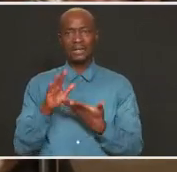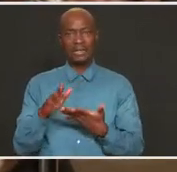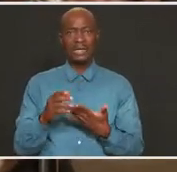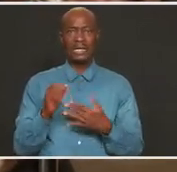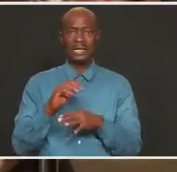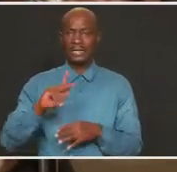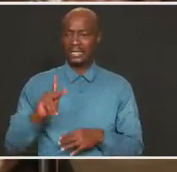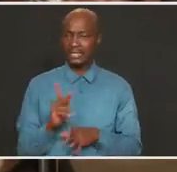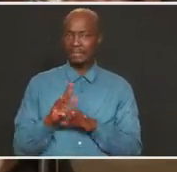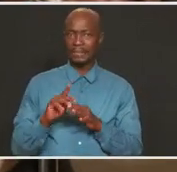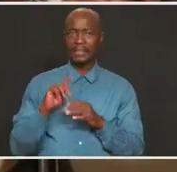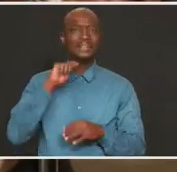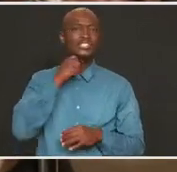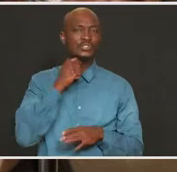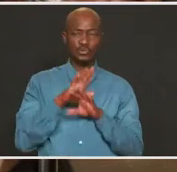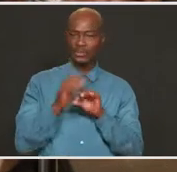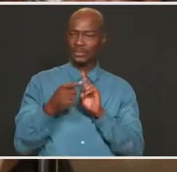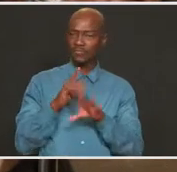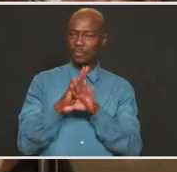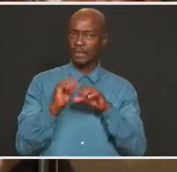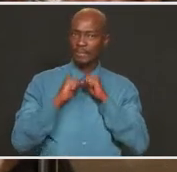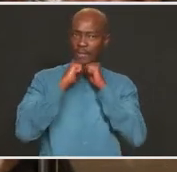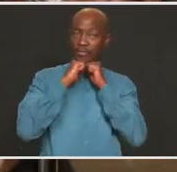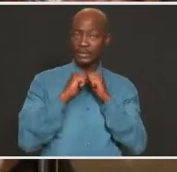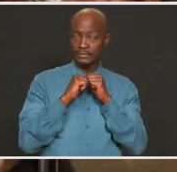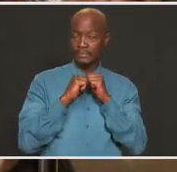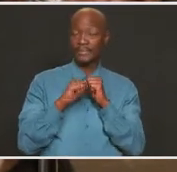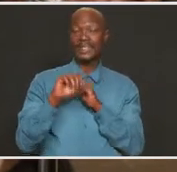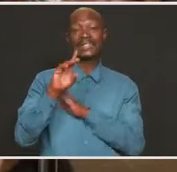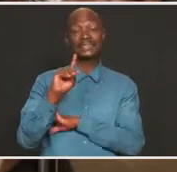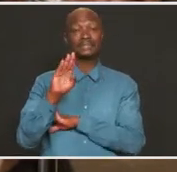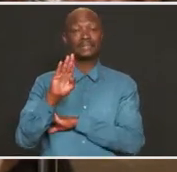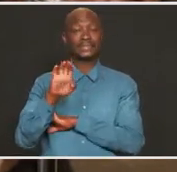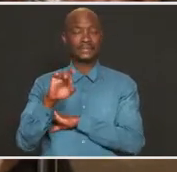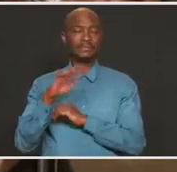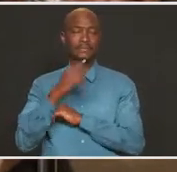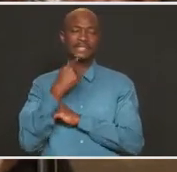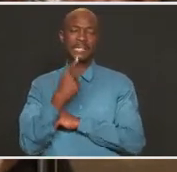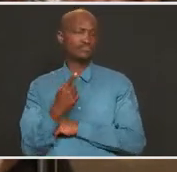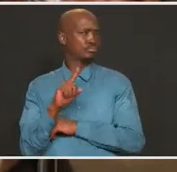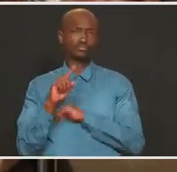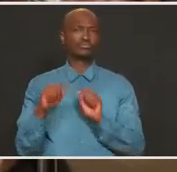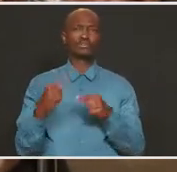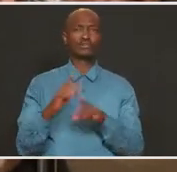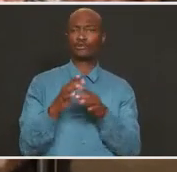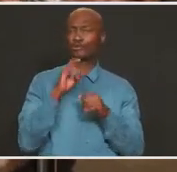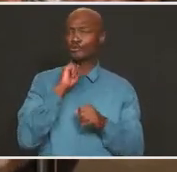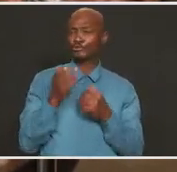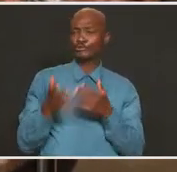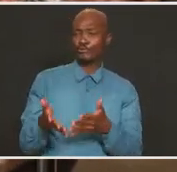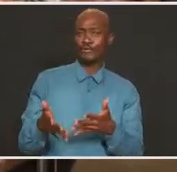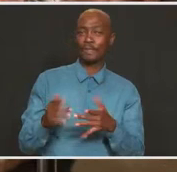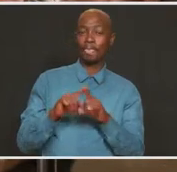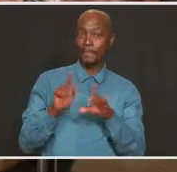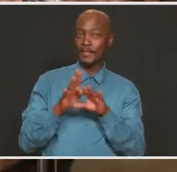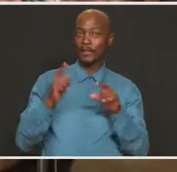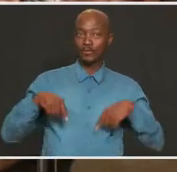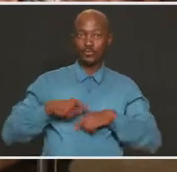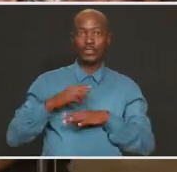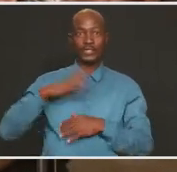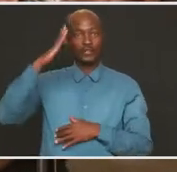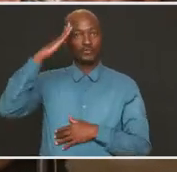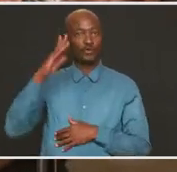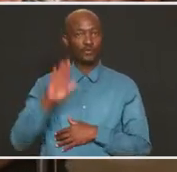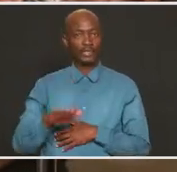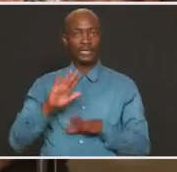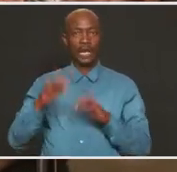secret from their parents the dbe may claim that this is not how they will use these regulations but we know we